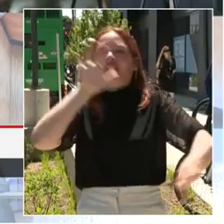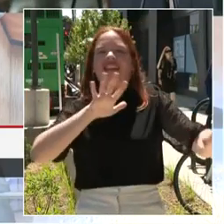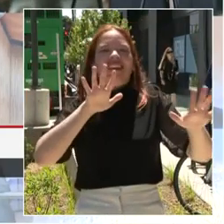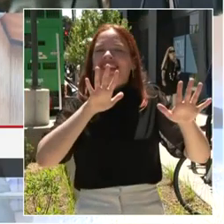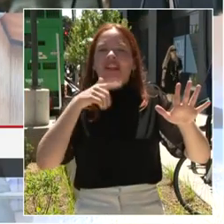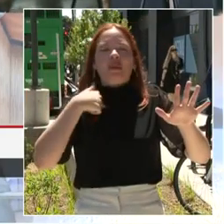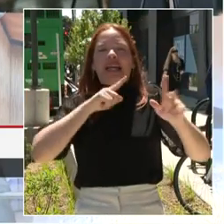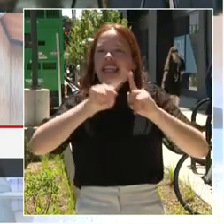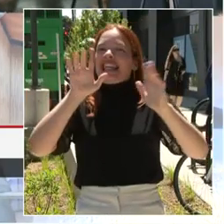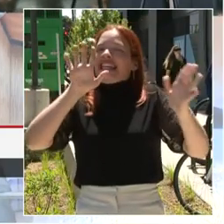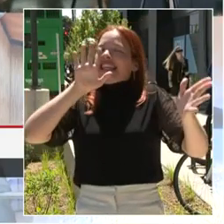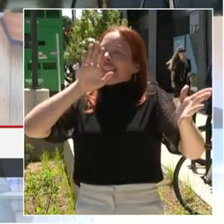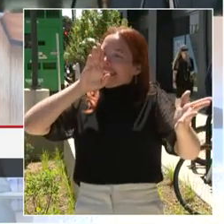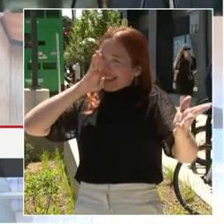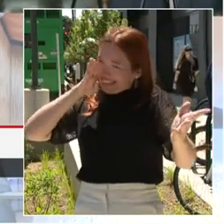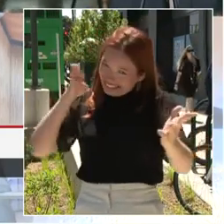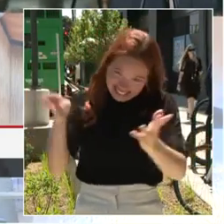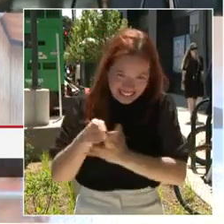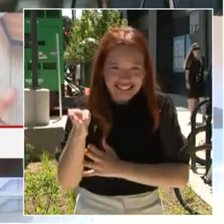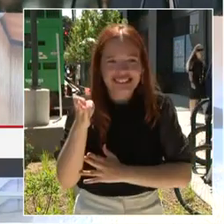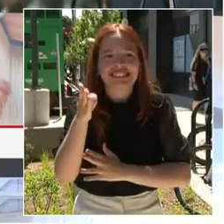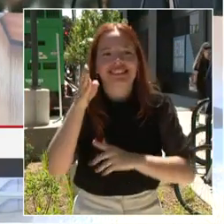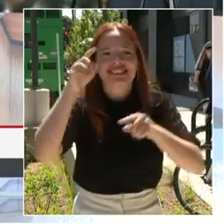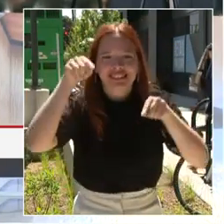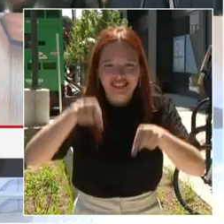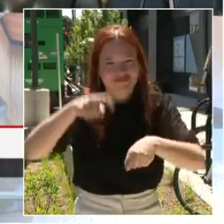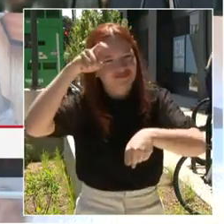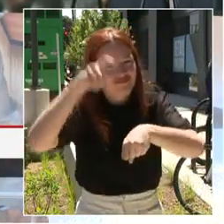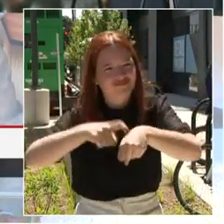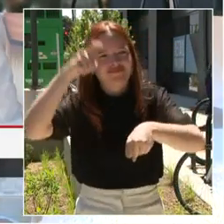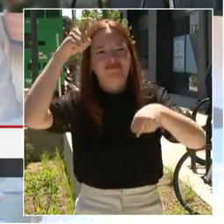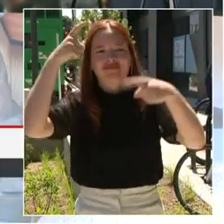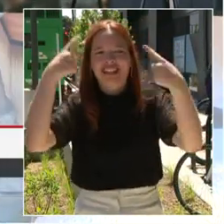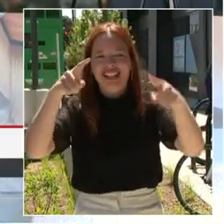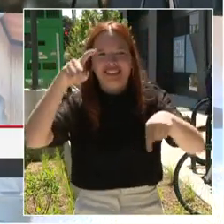on time and on budget.